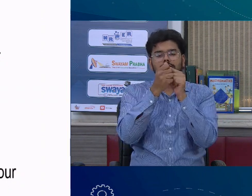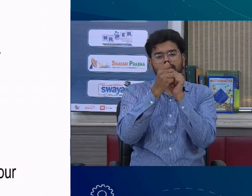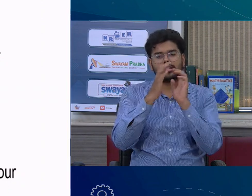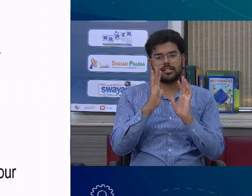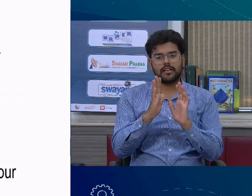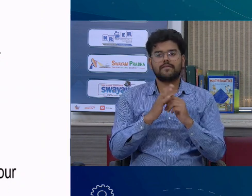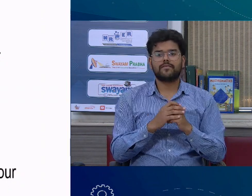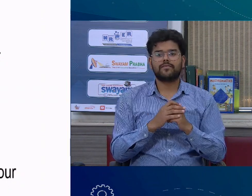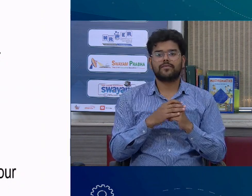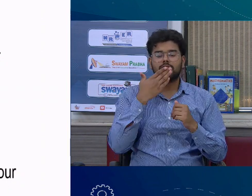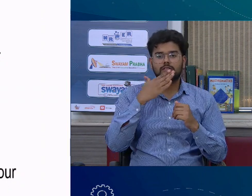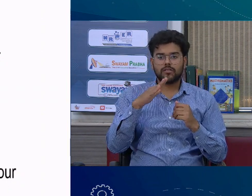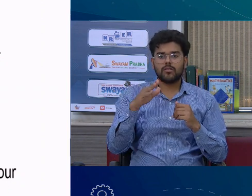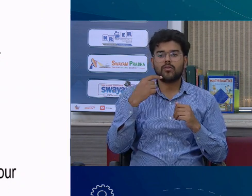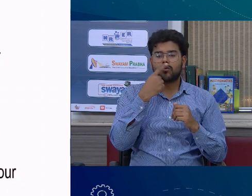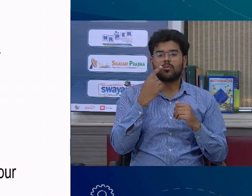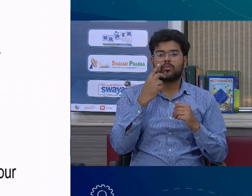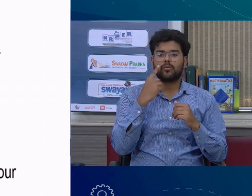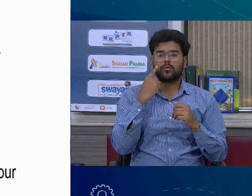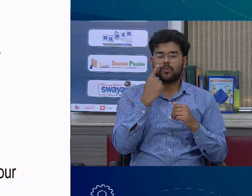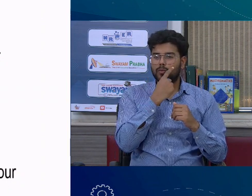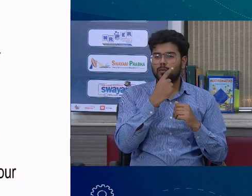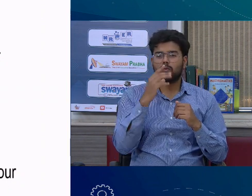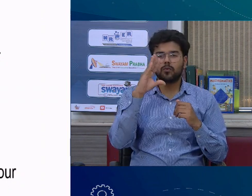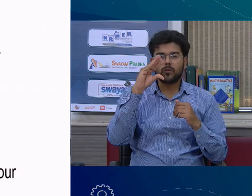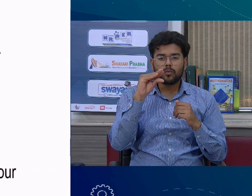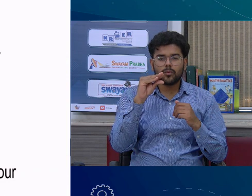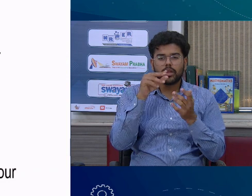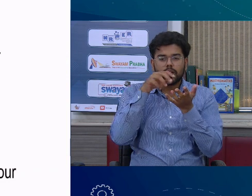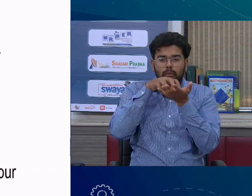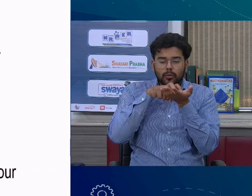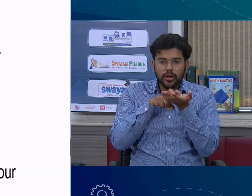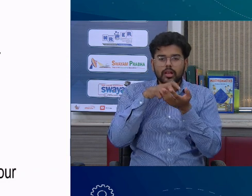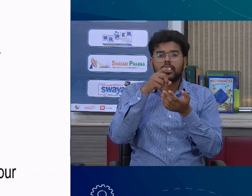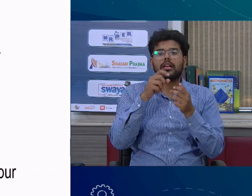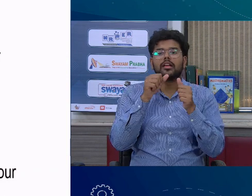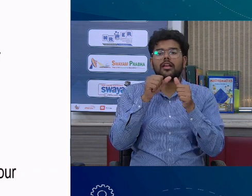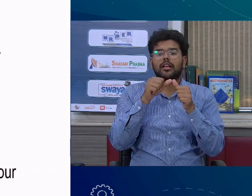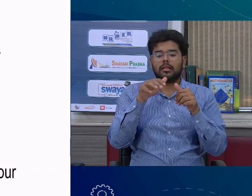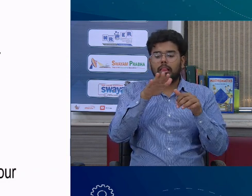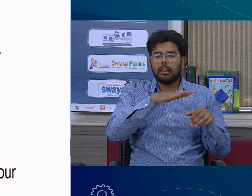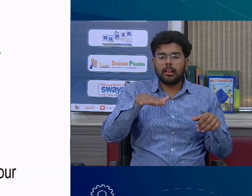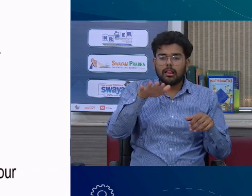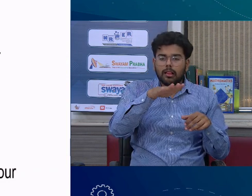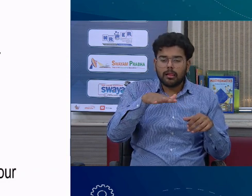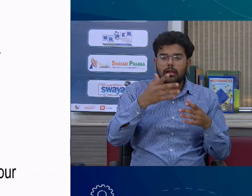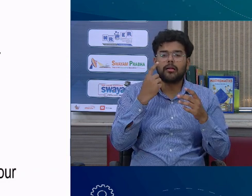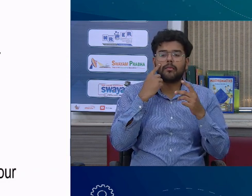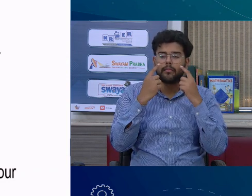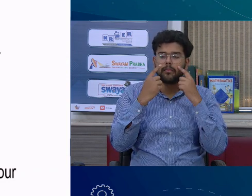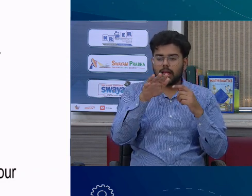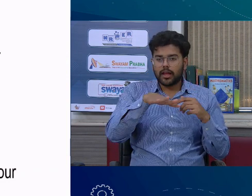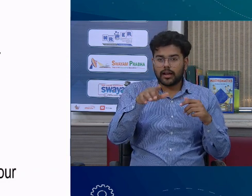the children who have got visually impaired children and they're not, they can actually answer that in braille or record their answers and